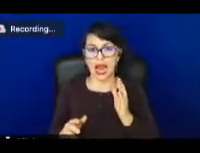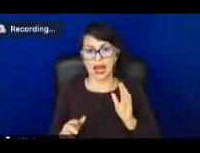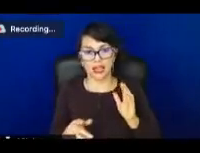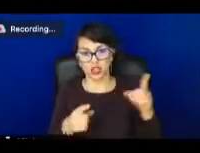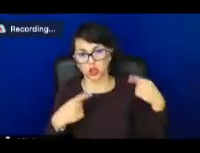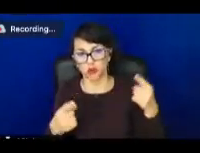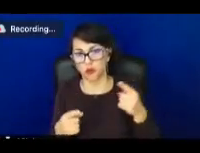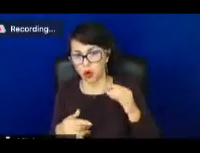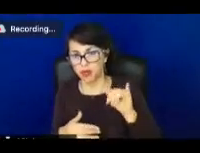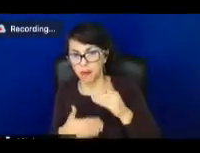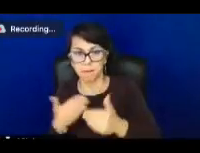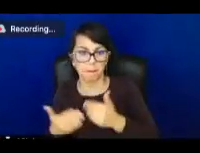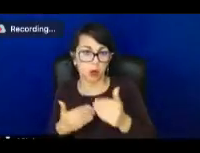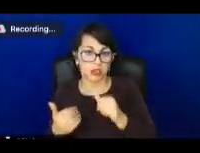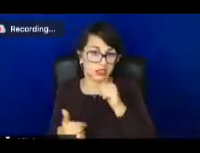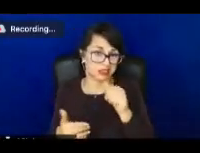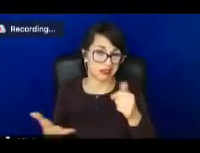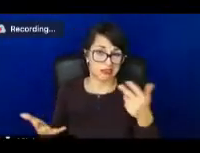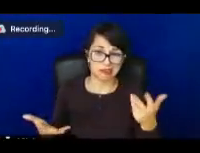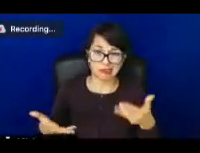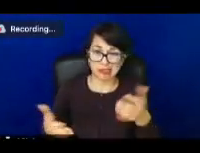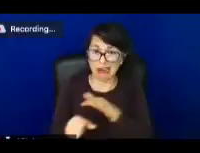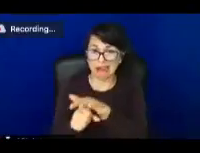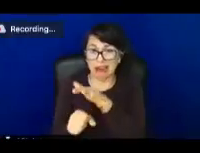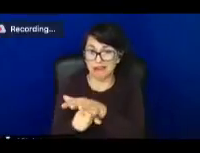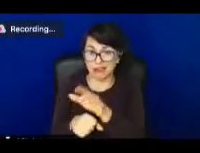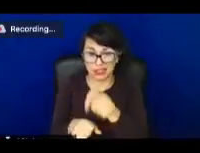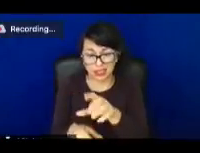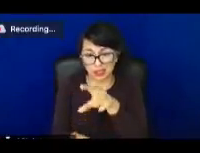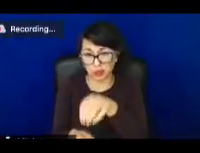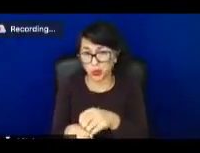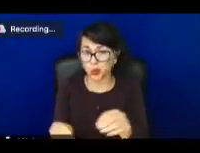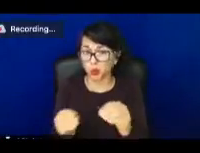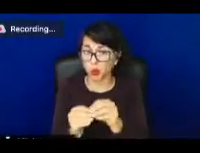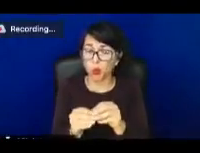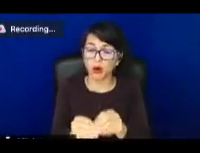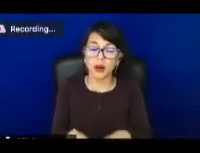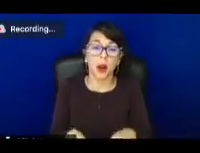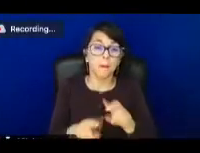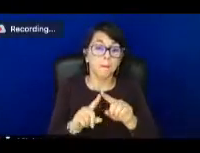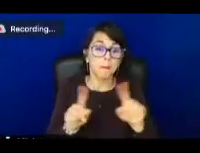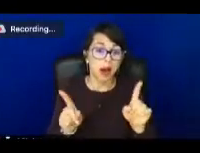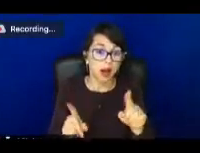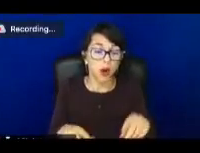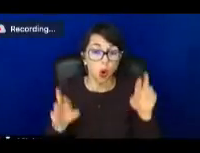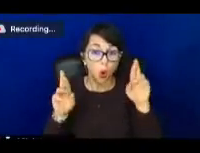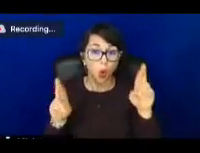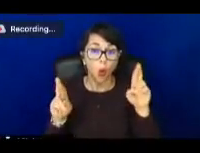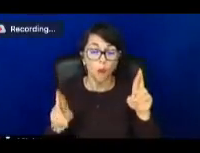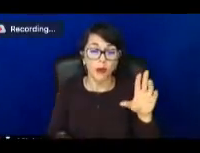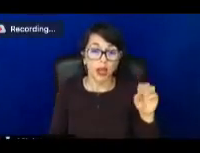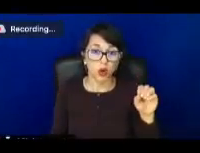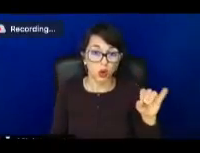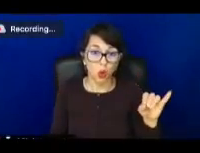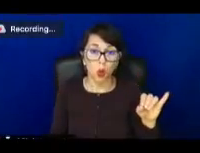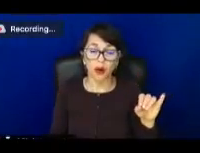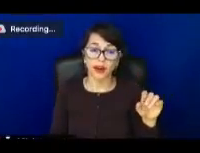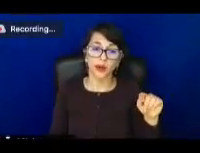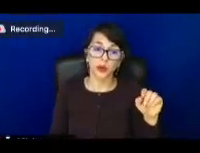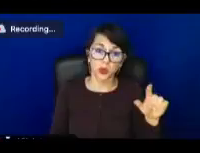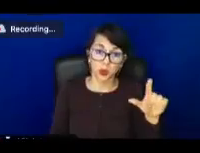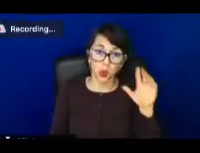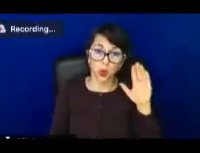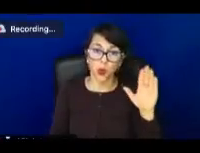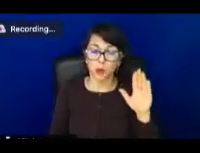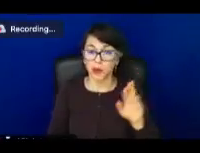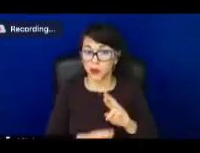do believe that the paper, COI tool will be ready soon also. So that may also be an option even before that,